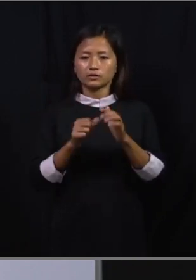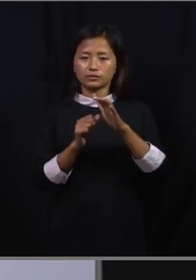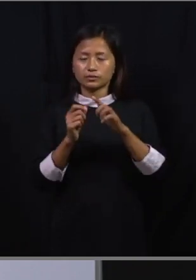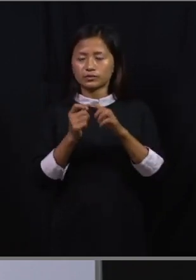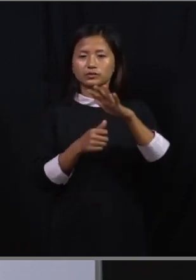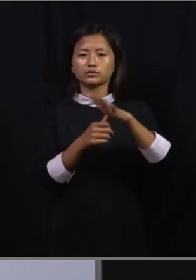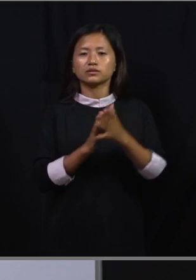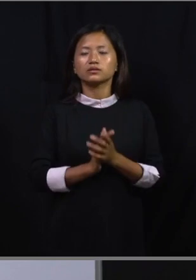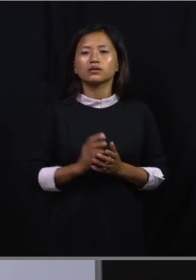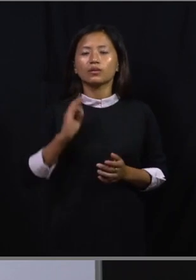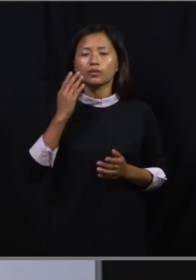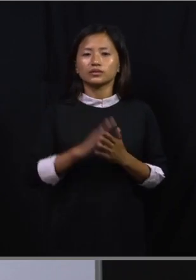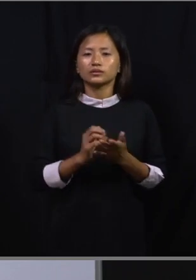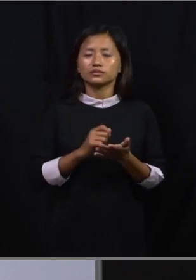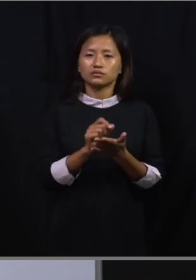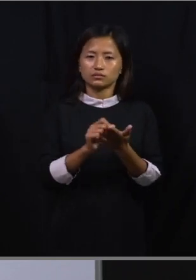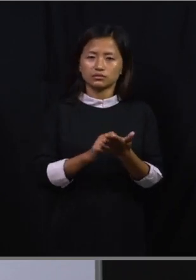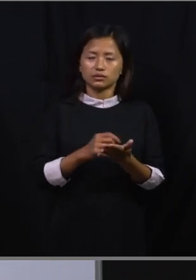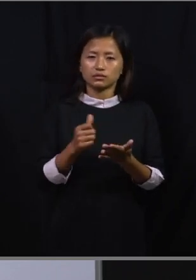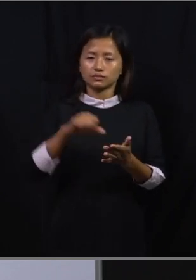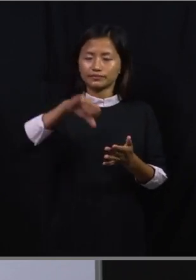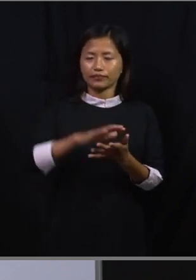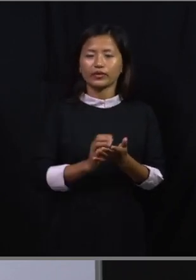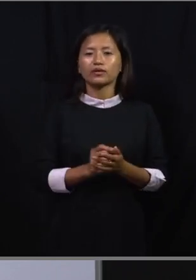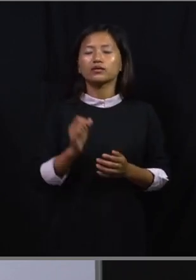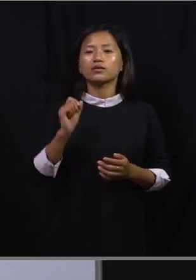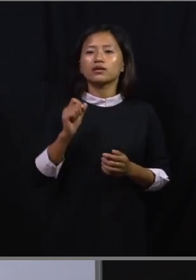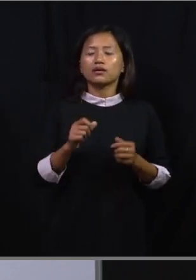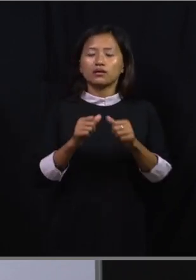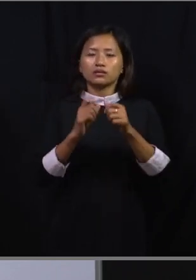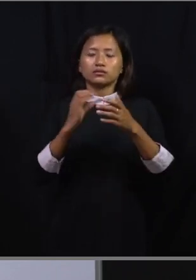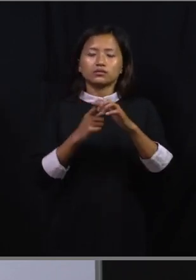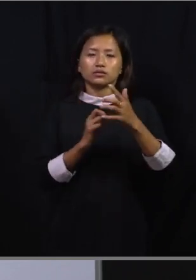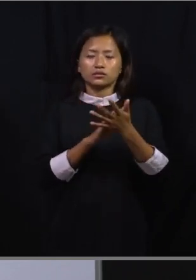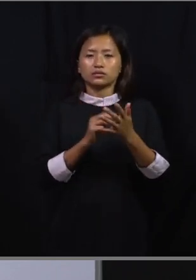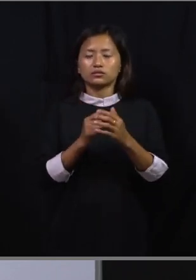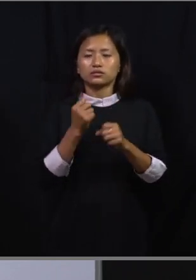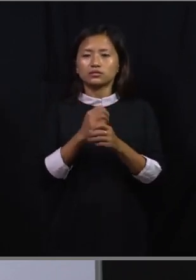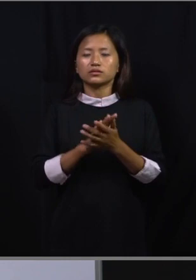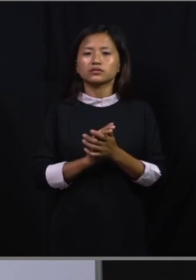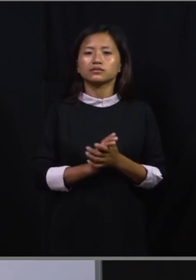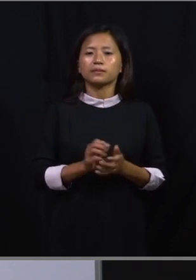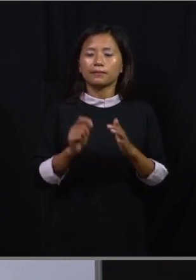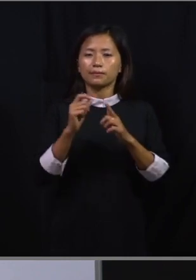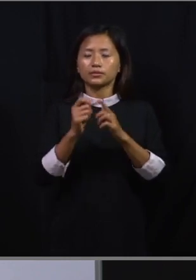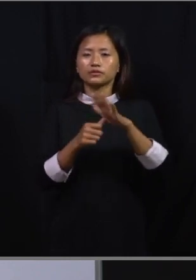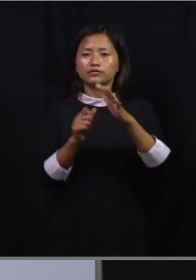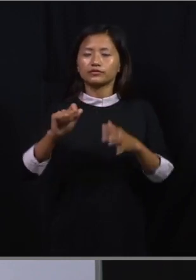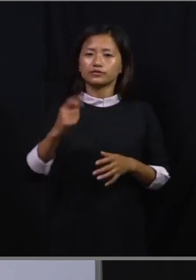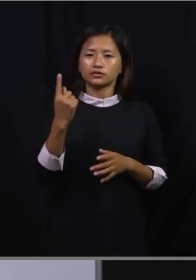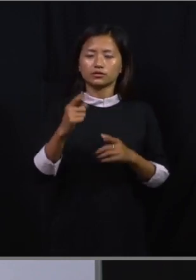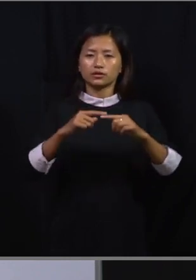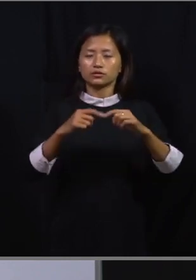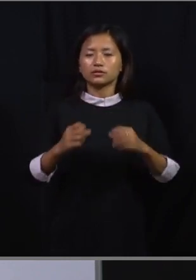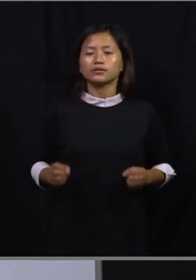okay? And when he resigned in this period, he became the acting president. And when in 2000, a fresh election was held,